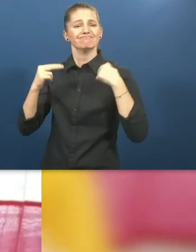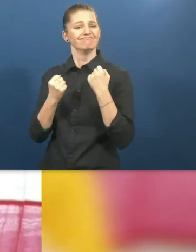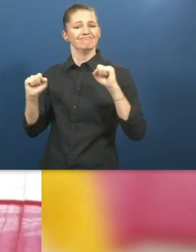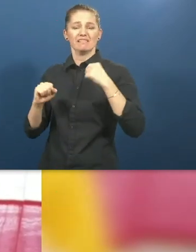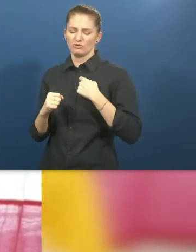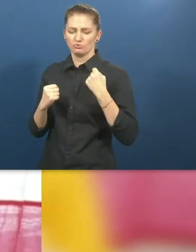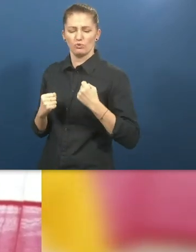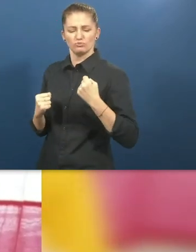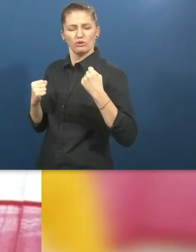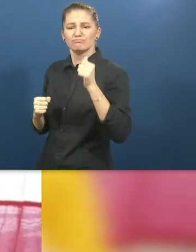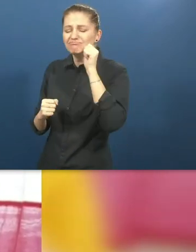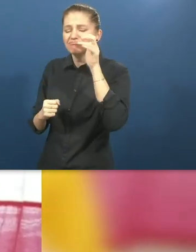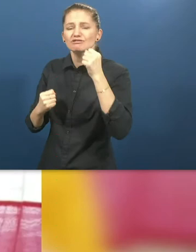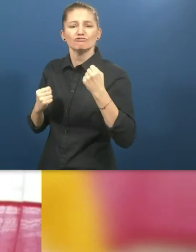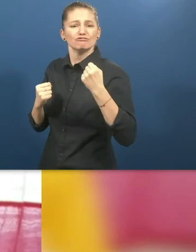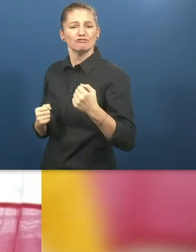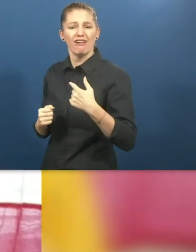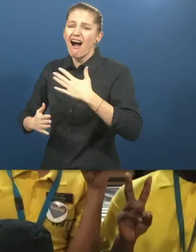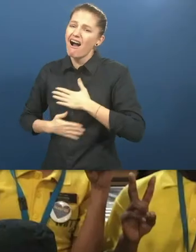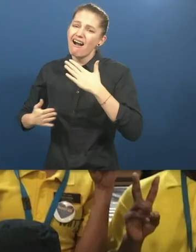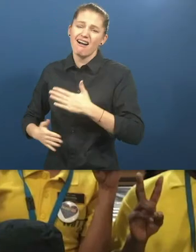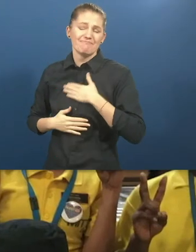happy to with people.